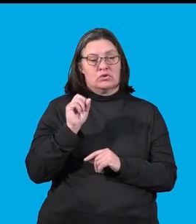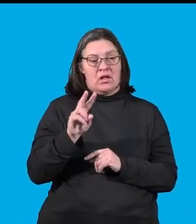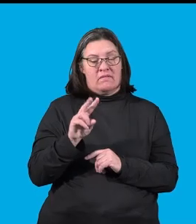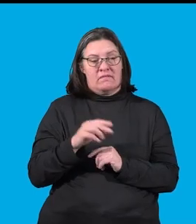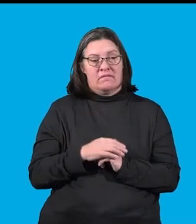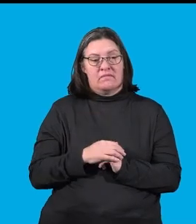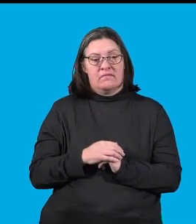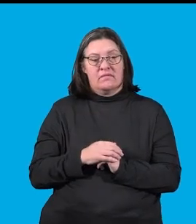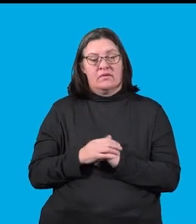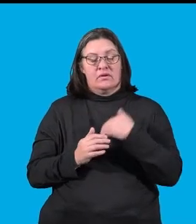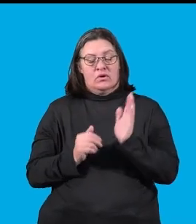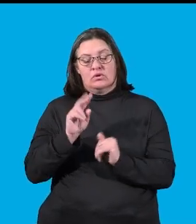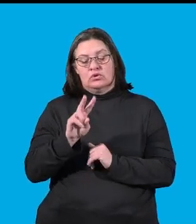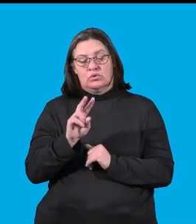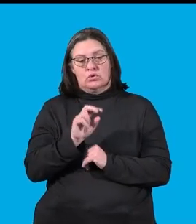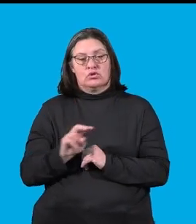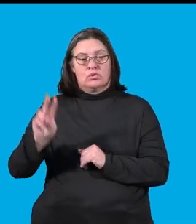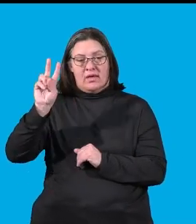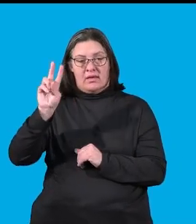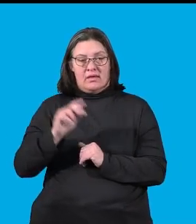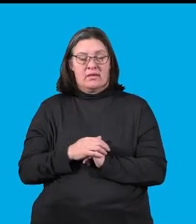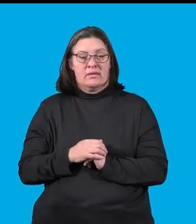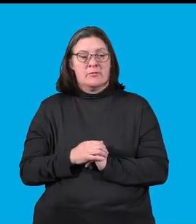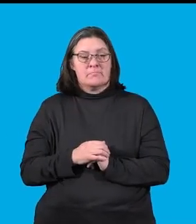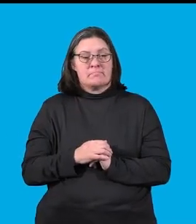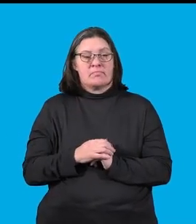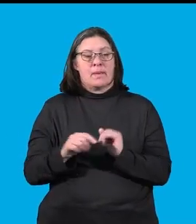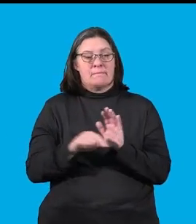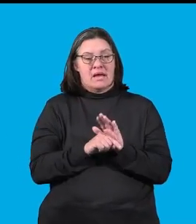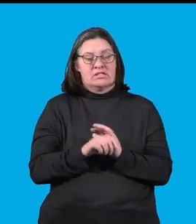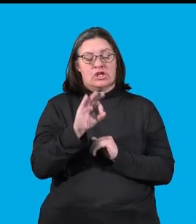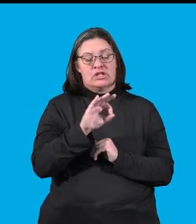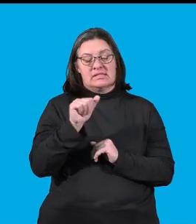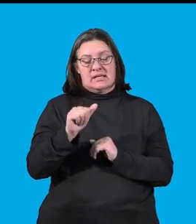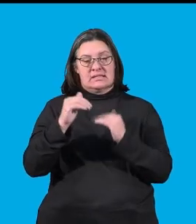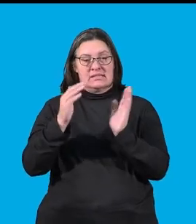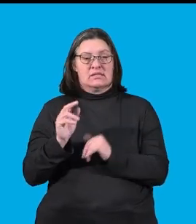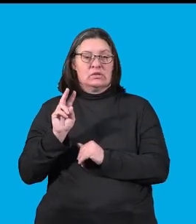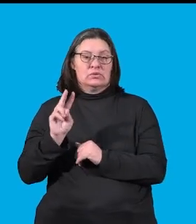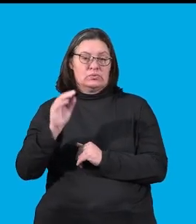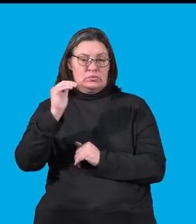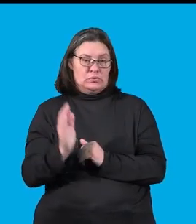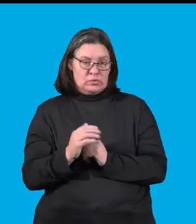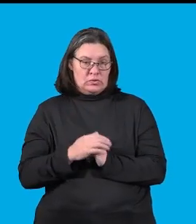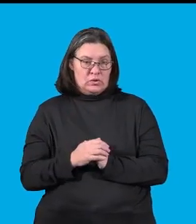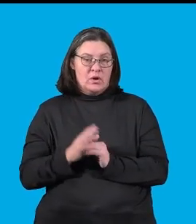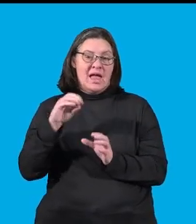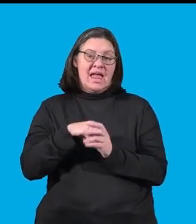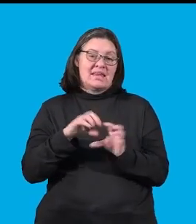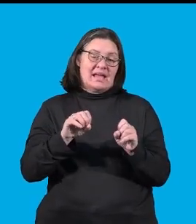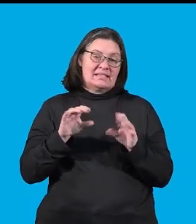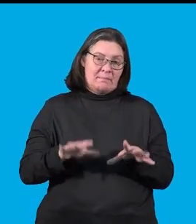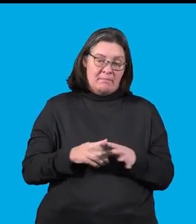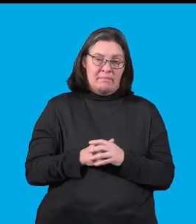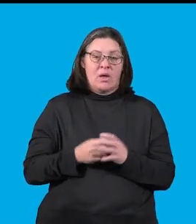plus 12 times 2 squared, right? Minus 36 times 2. Now, in